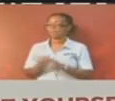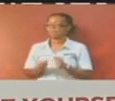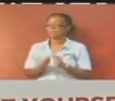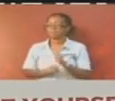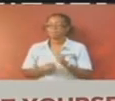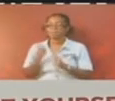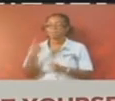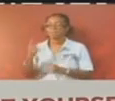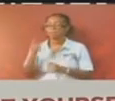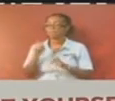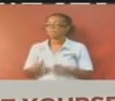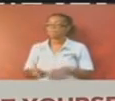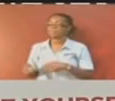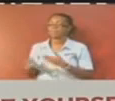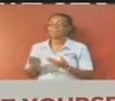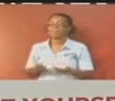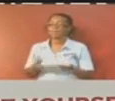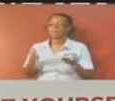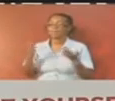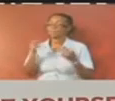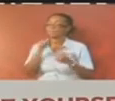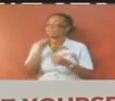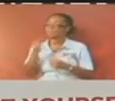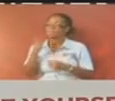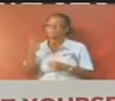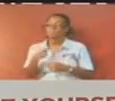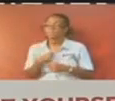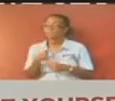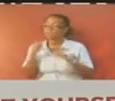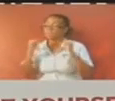We feel saddened. And my tears